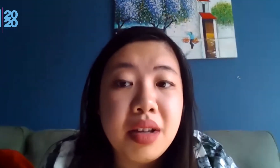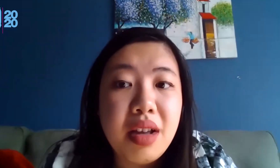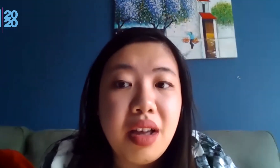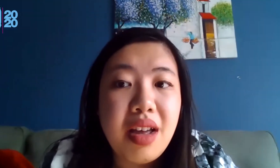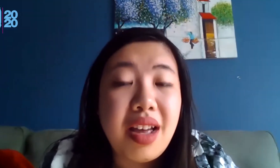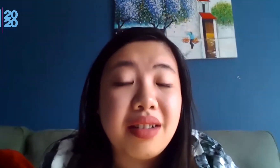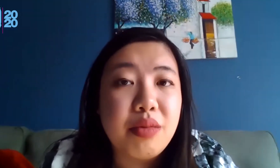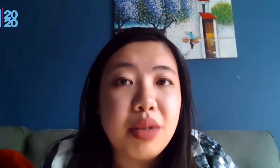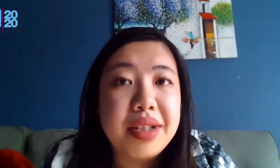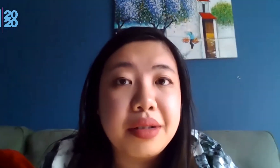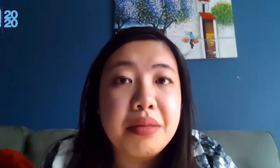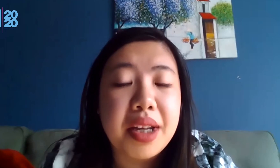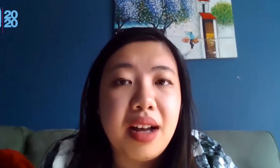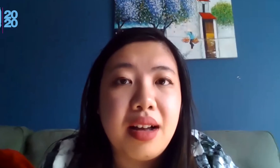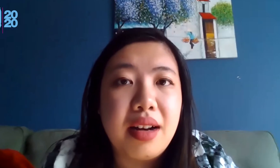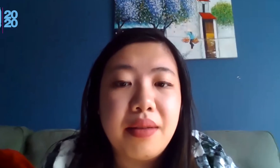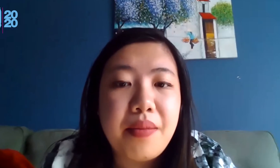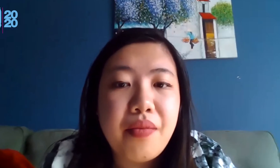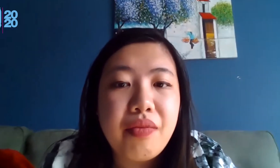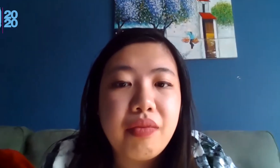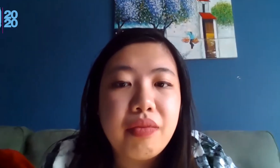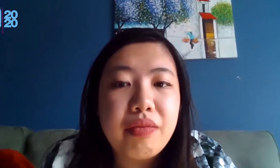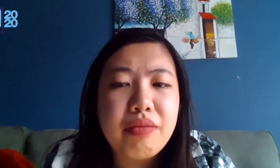them, and will soon be gone.